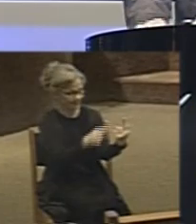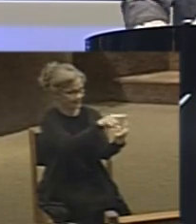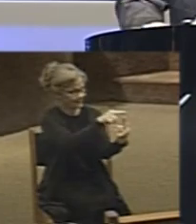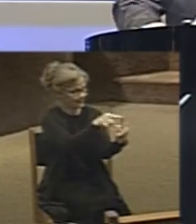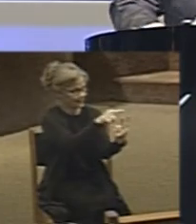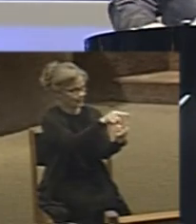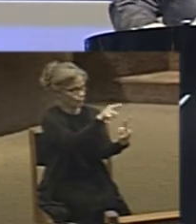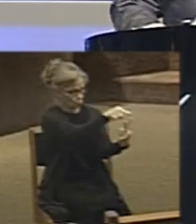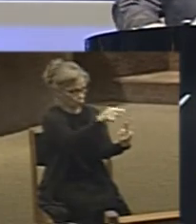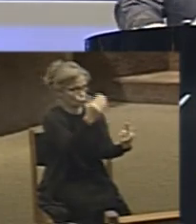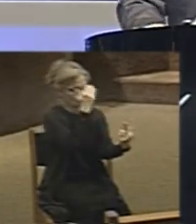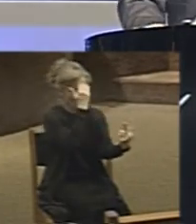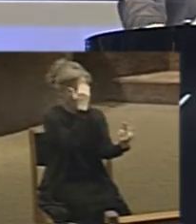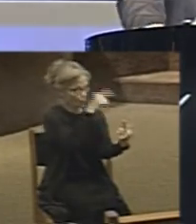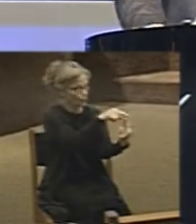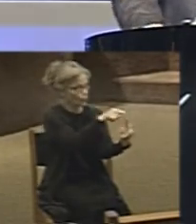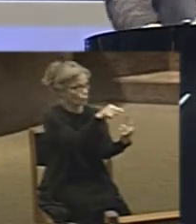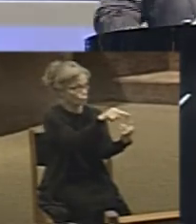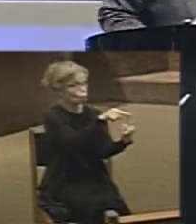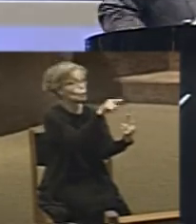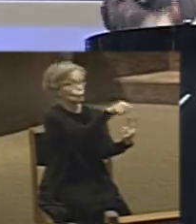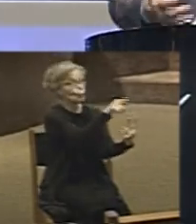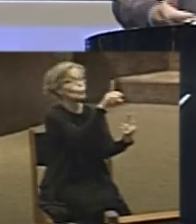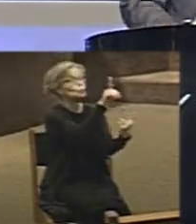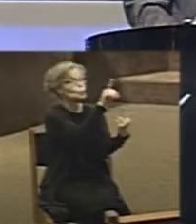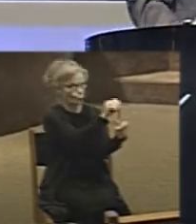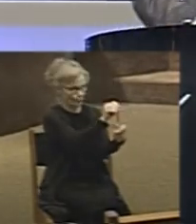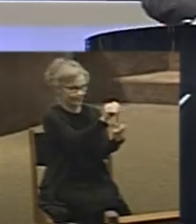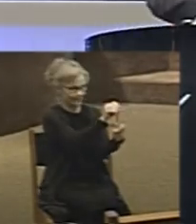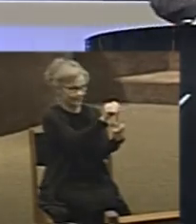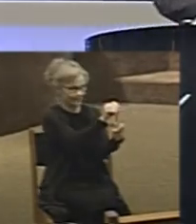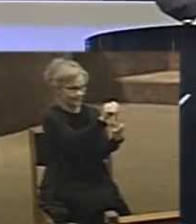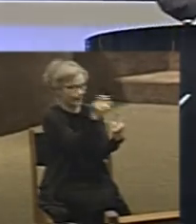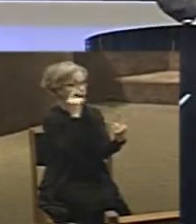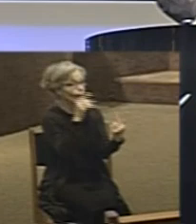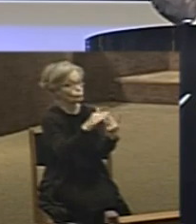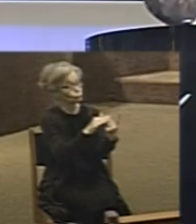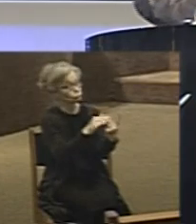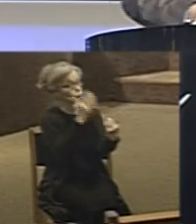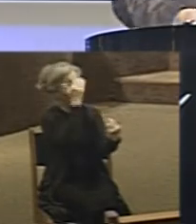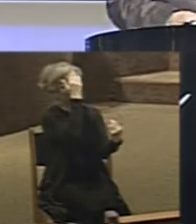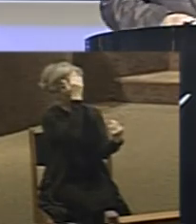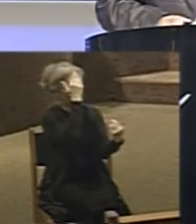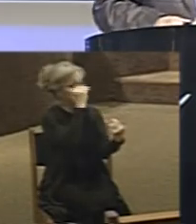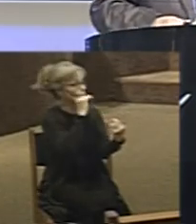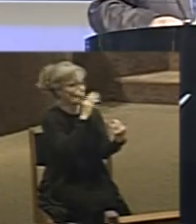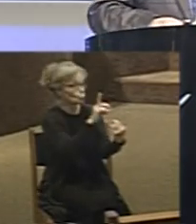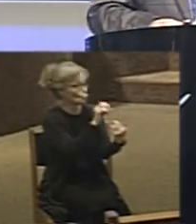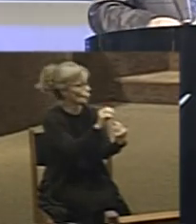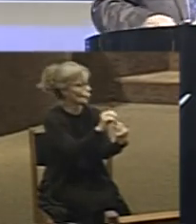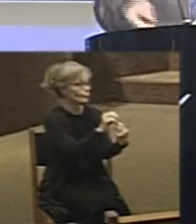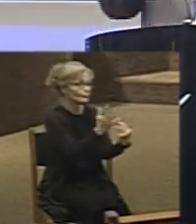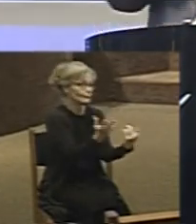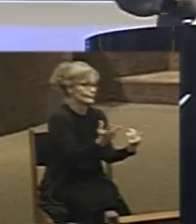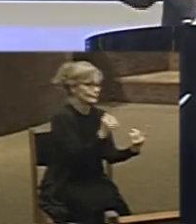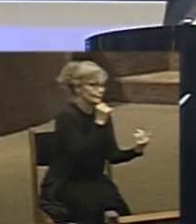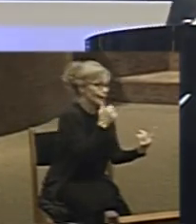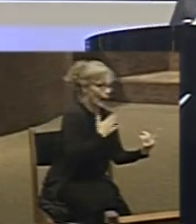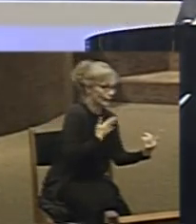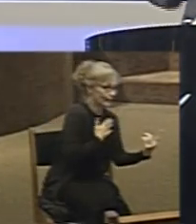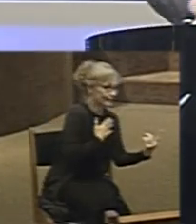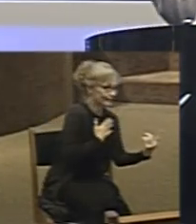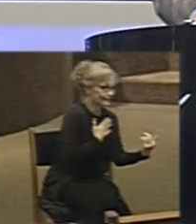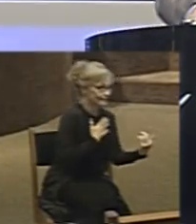all his commandments. And then conversely, James 4 tells us, to him